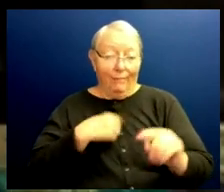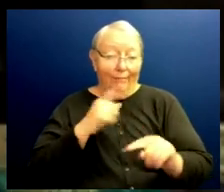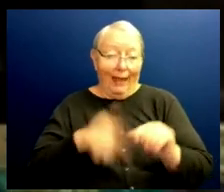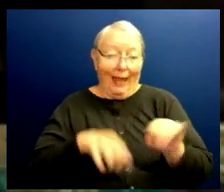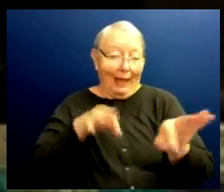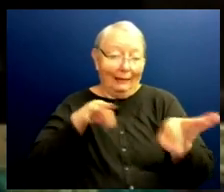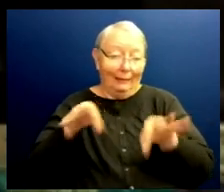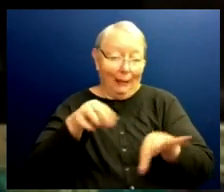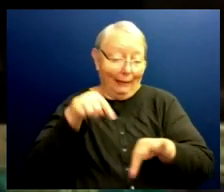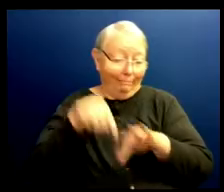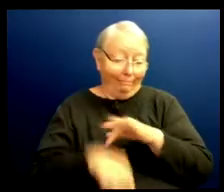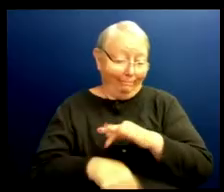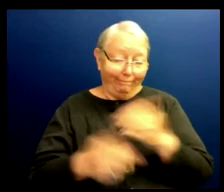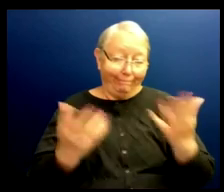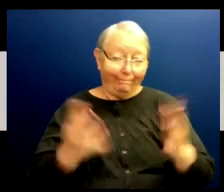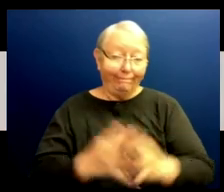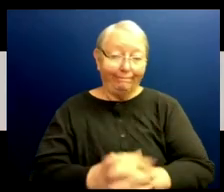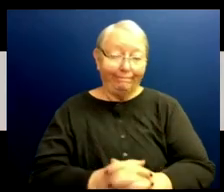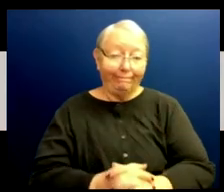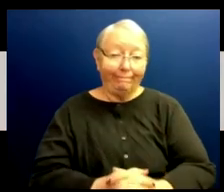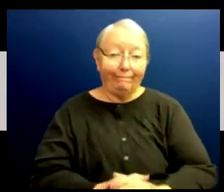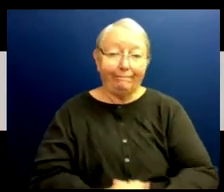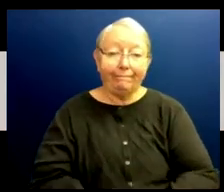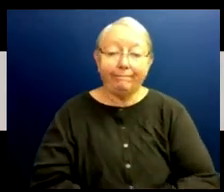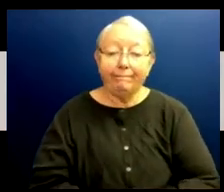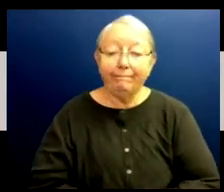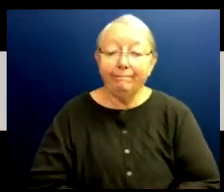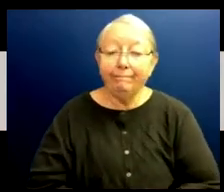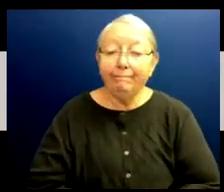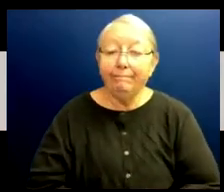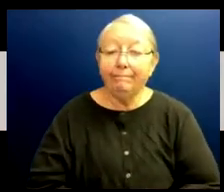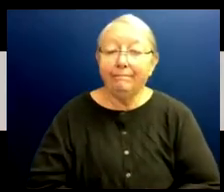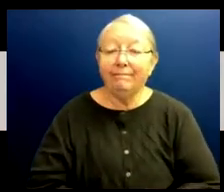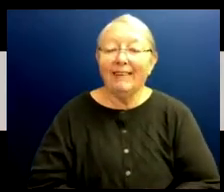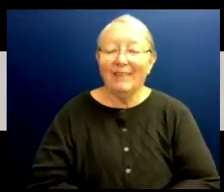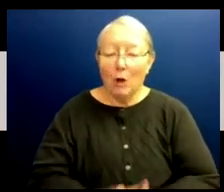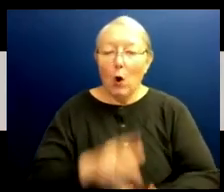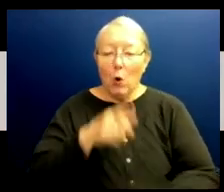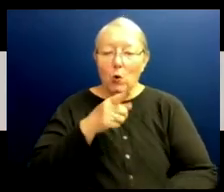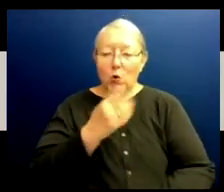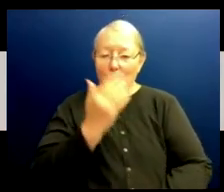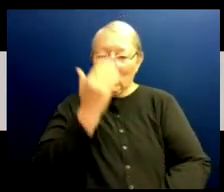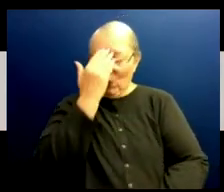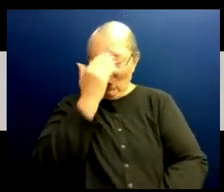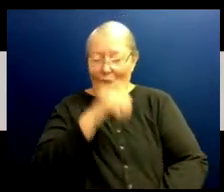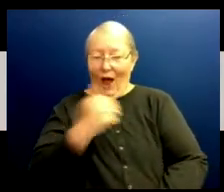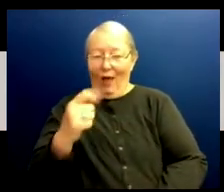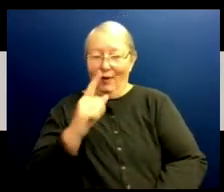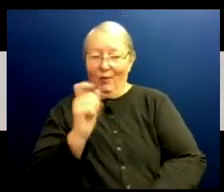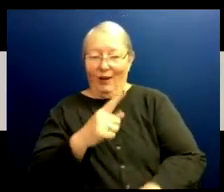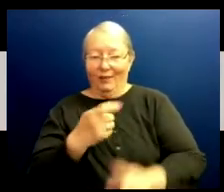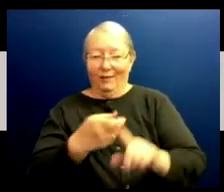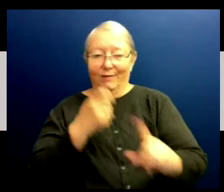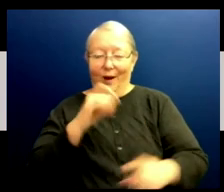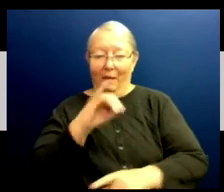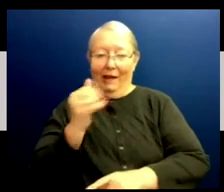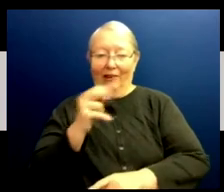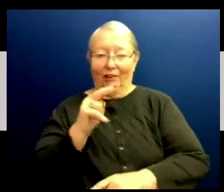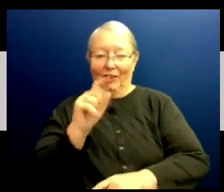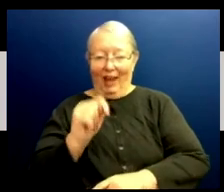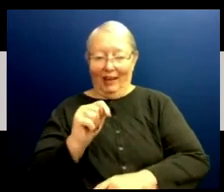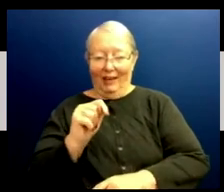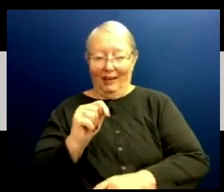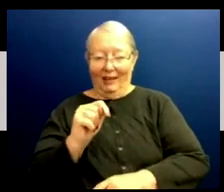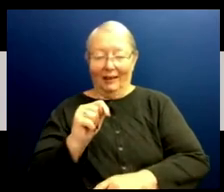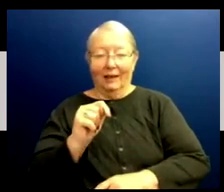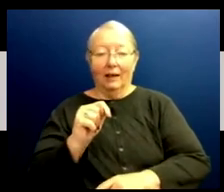more. Well, I'm sure you knew this question was coming from Janet on Camino Island. Is it assumed that there